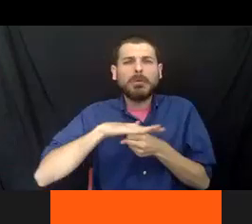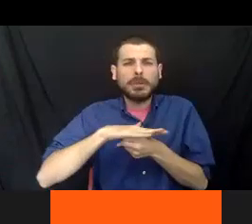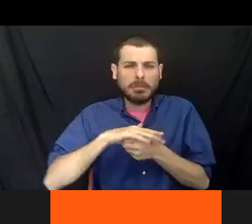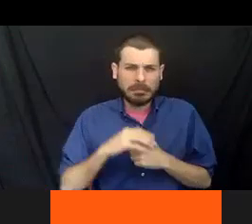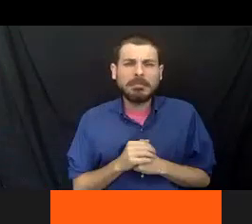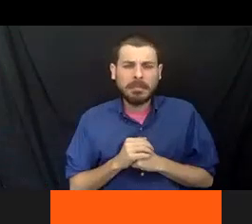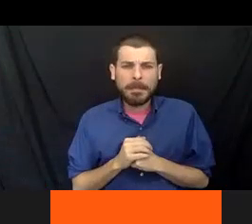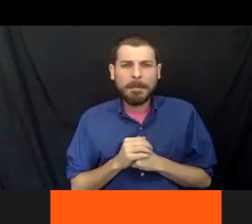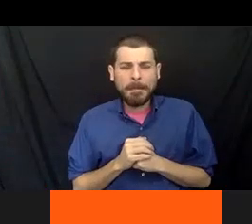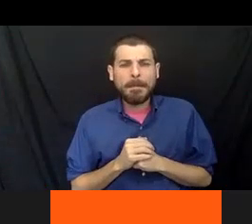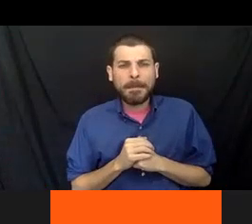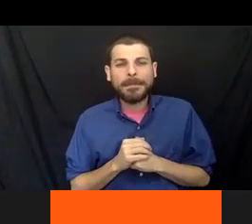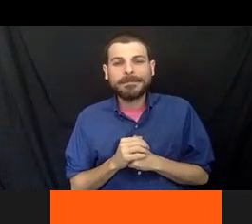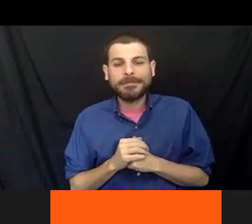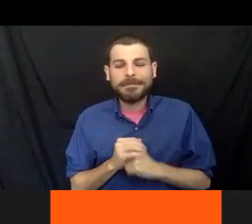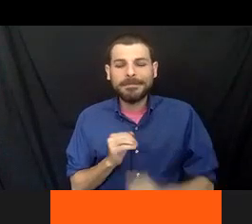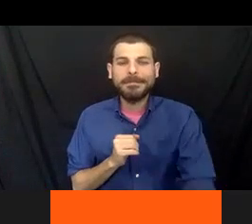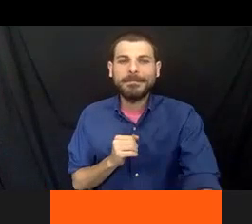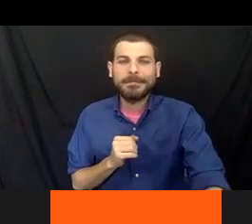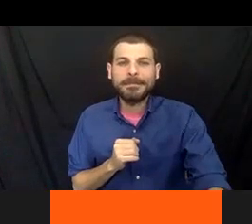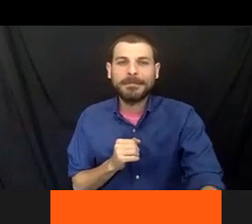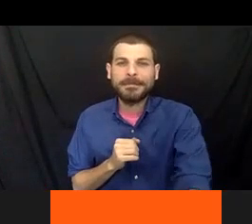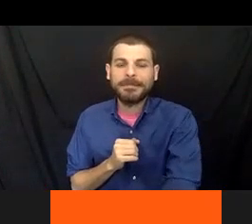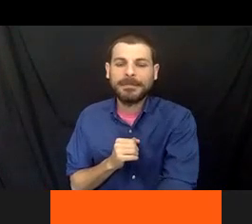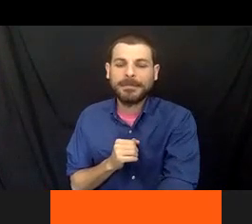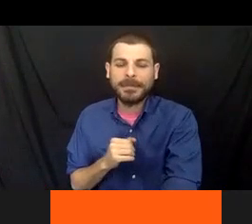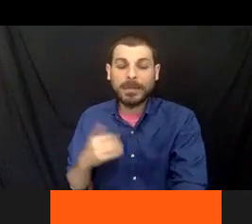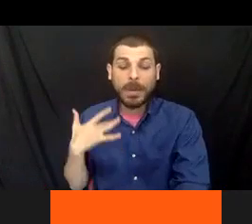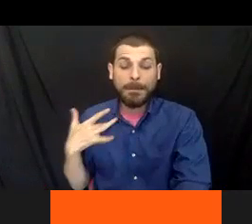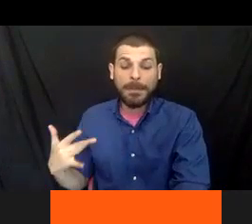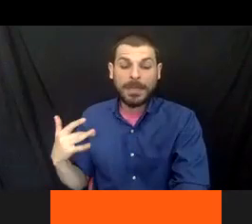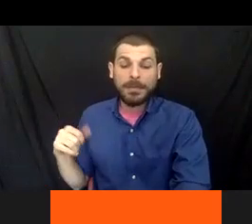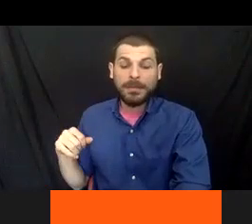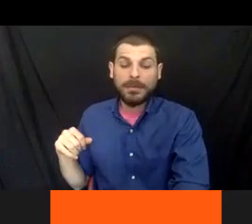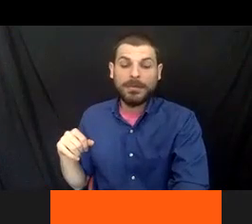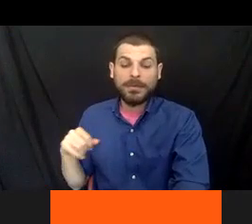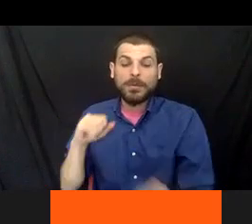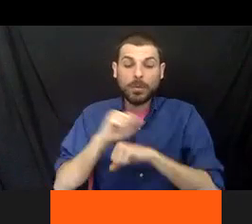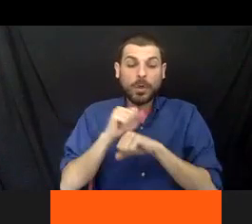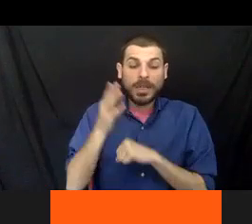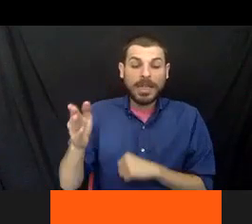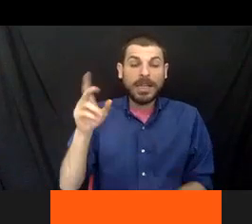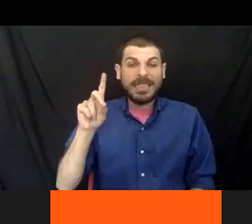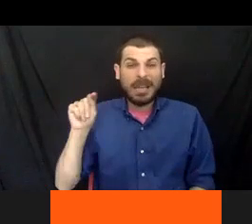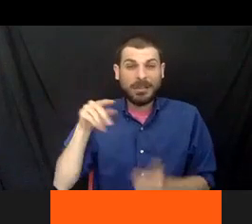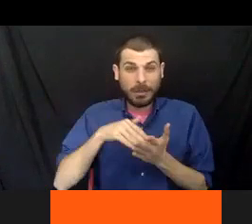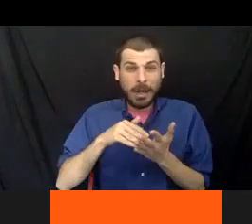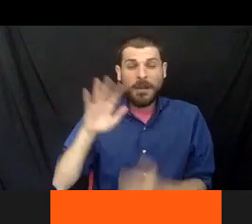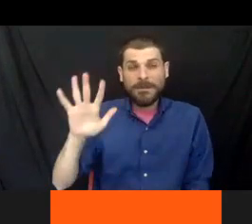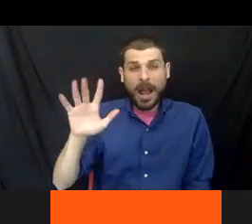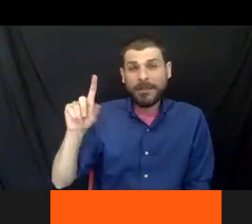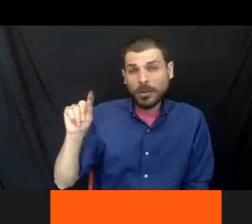I work in our office downtown at 520 Southwest